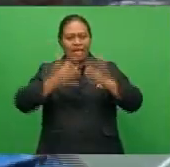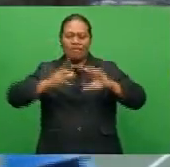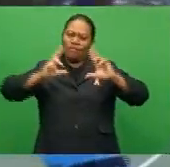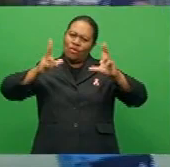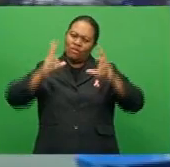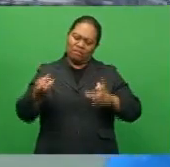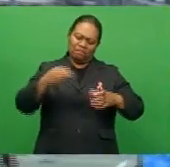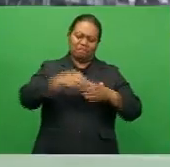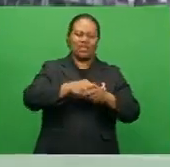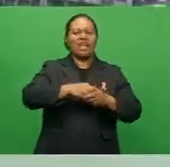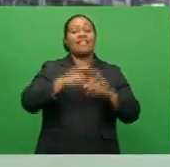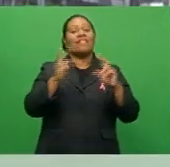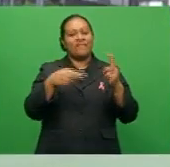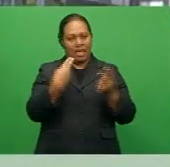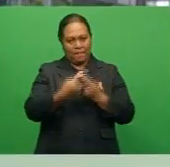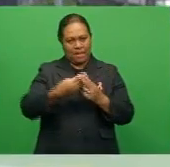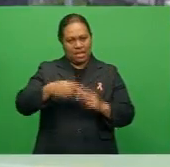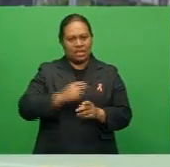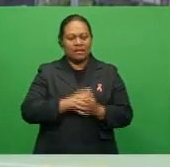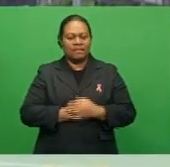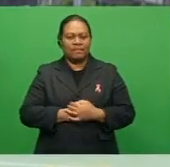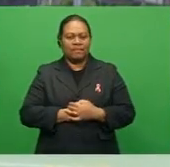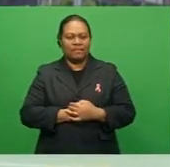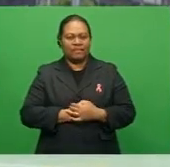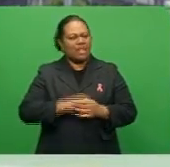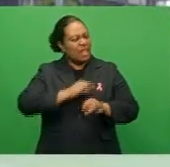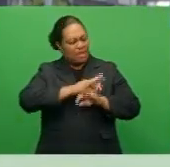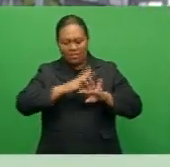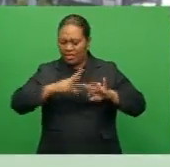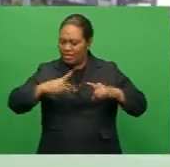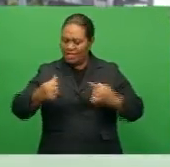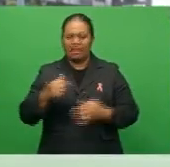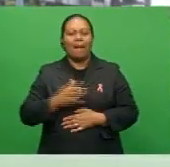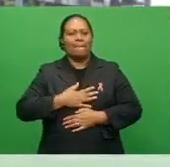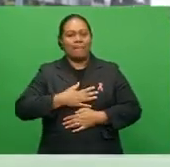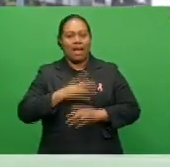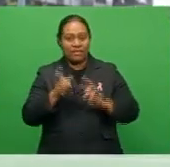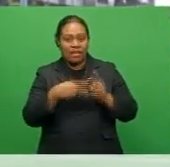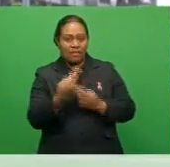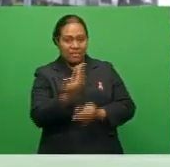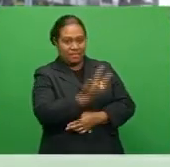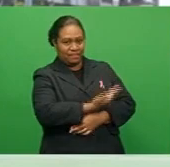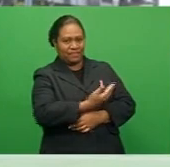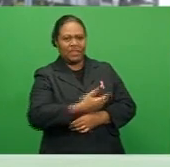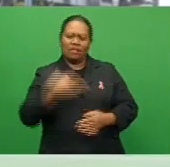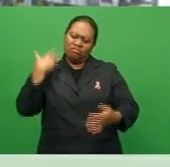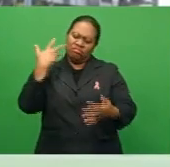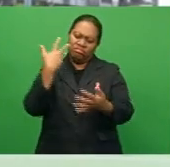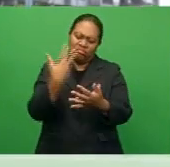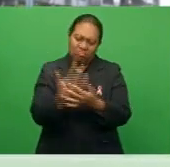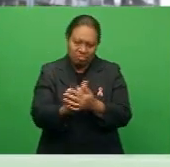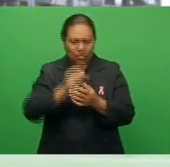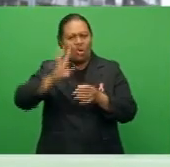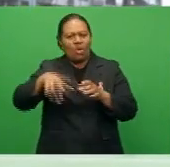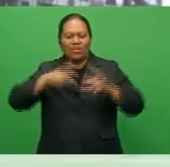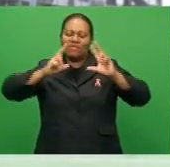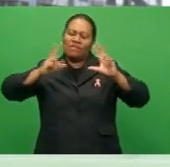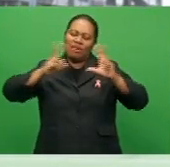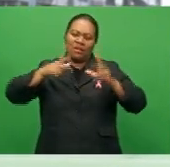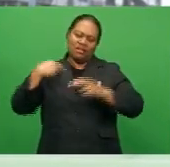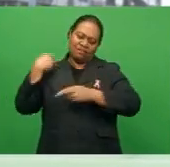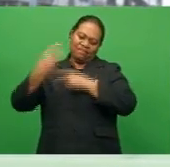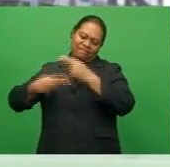camp for a month. Also urging the Suva supporters to come out in numbers, come and support their team, since Suva is hosting,